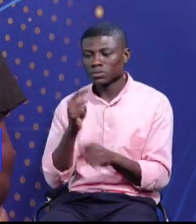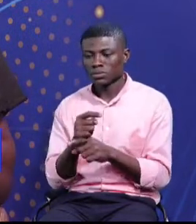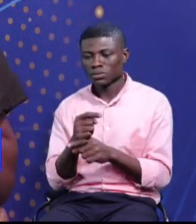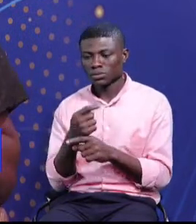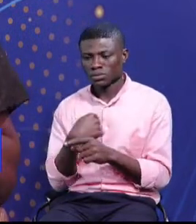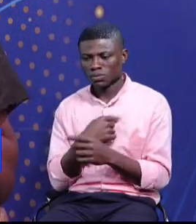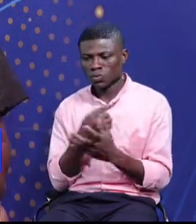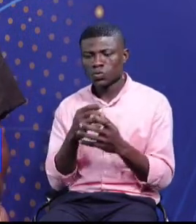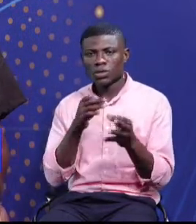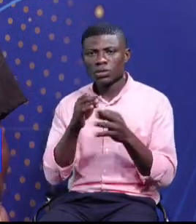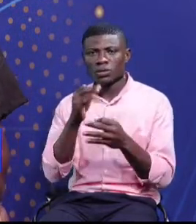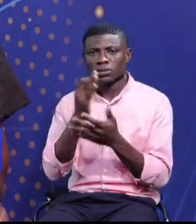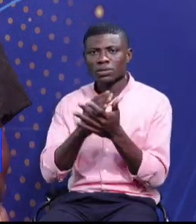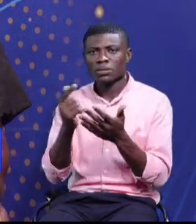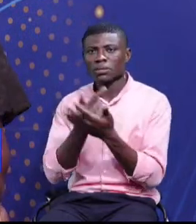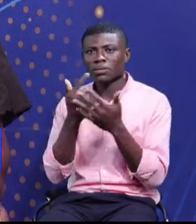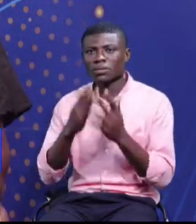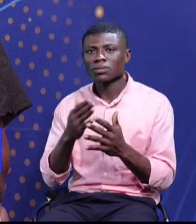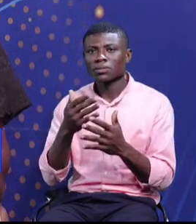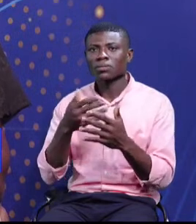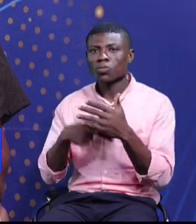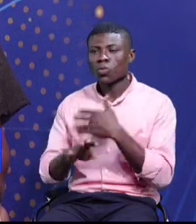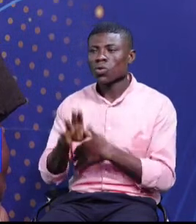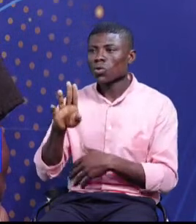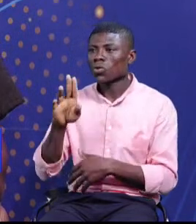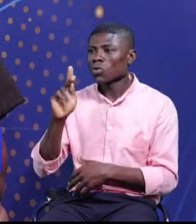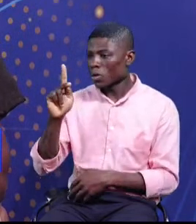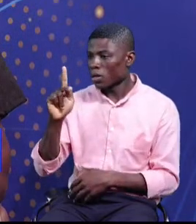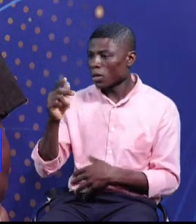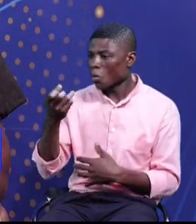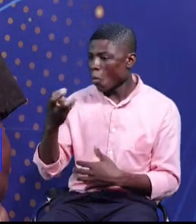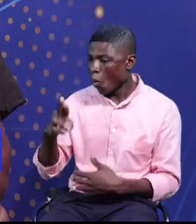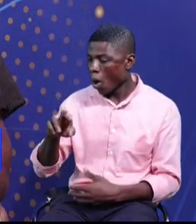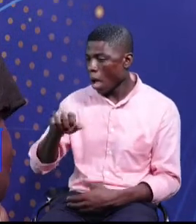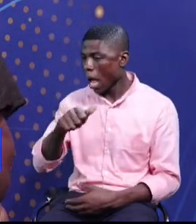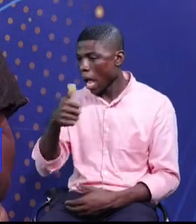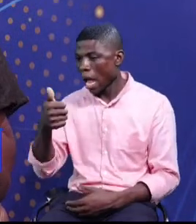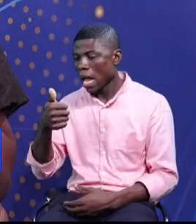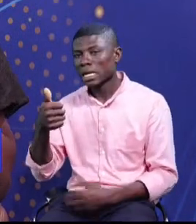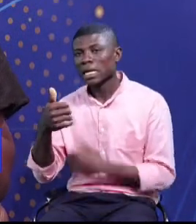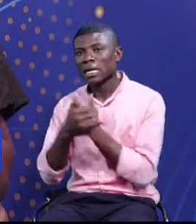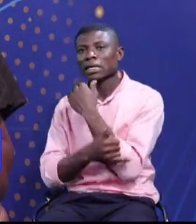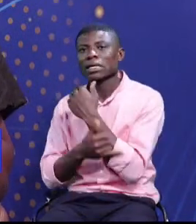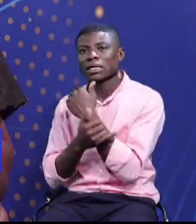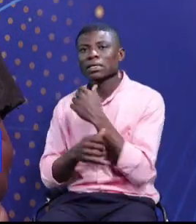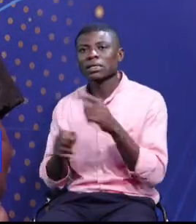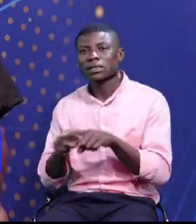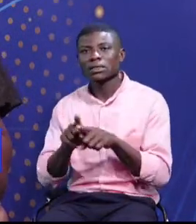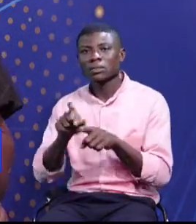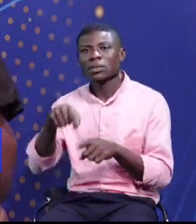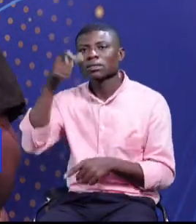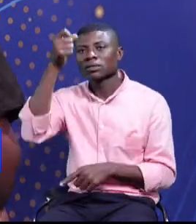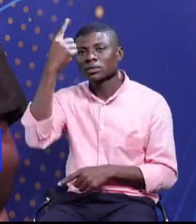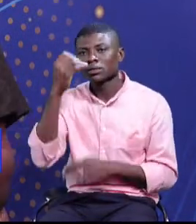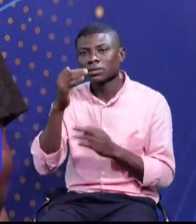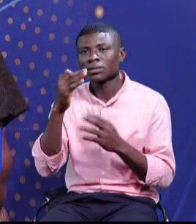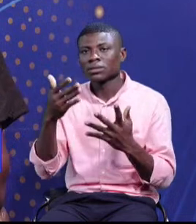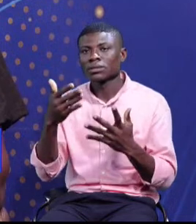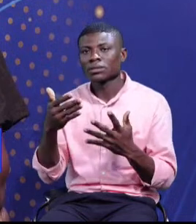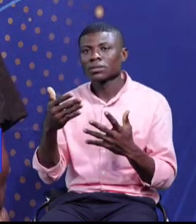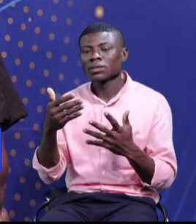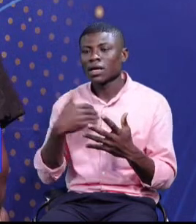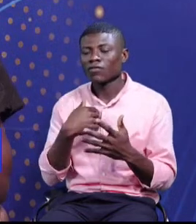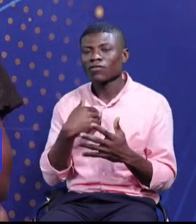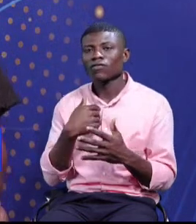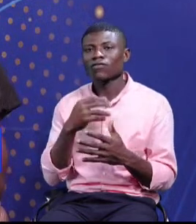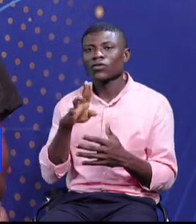address that. Some Ghanaians who are born in the UK or in other countries, they also need to understand, if they're holding a British